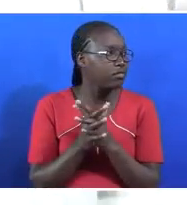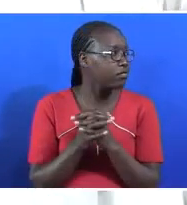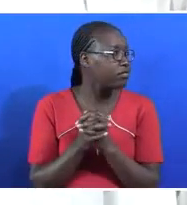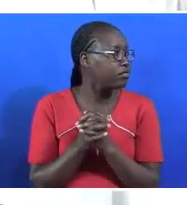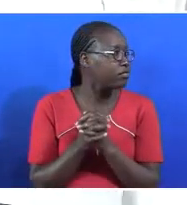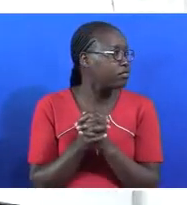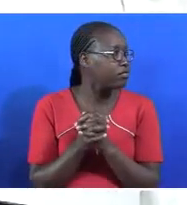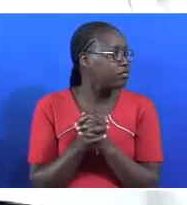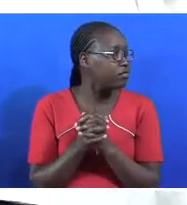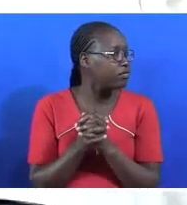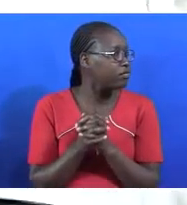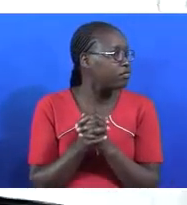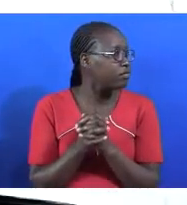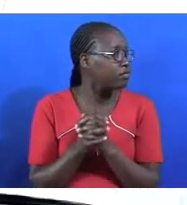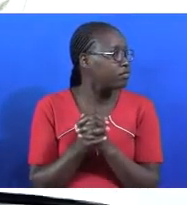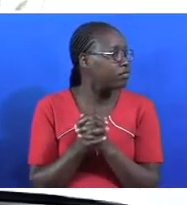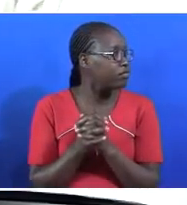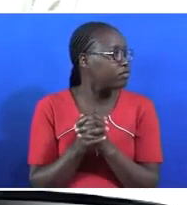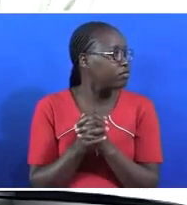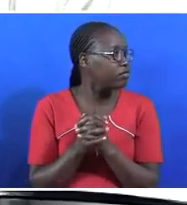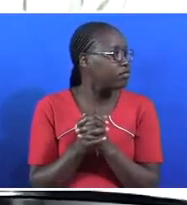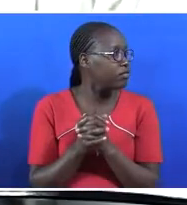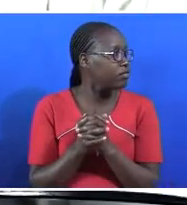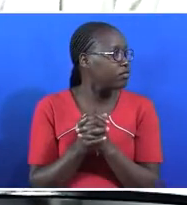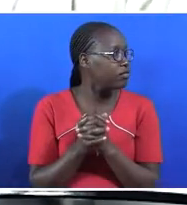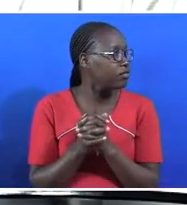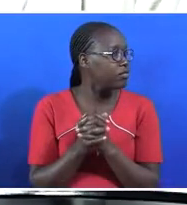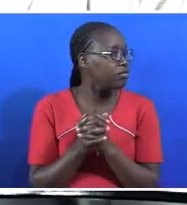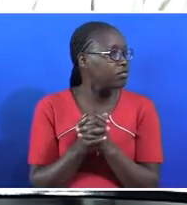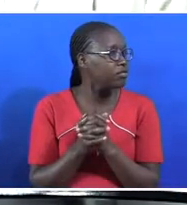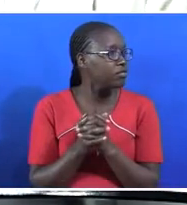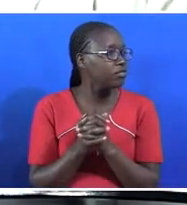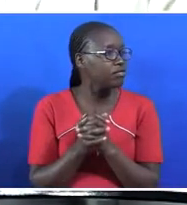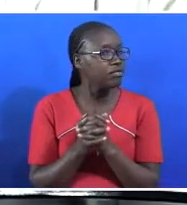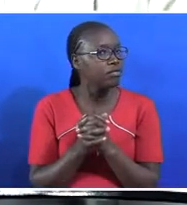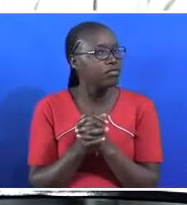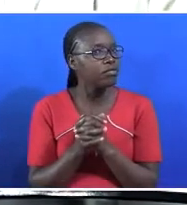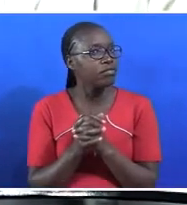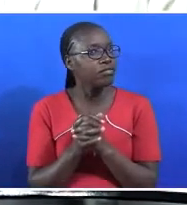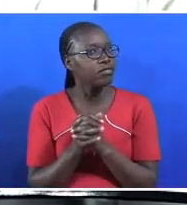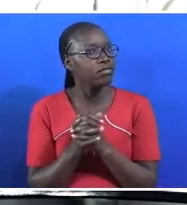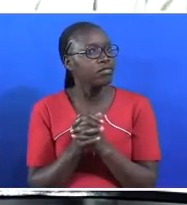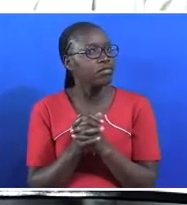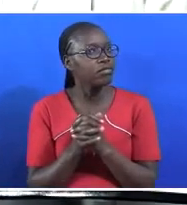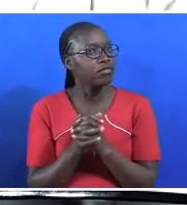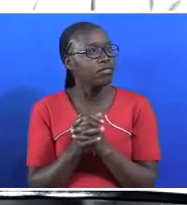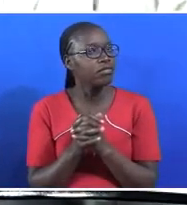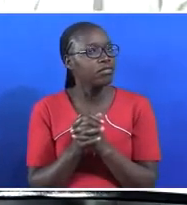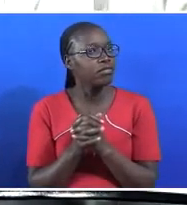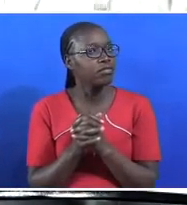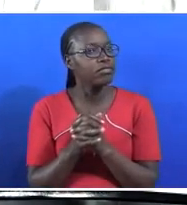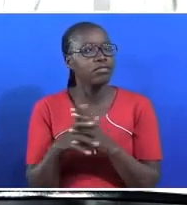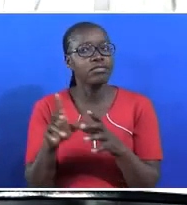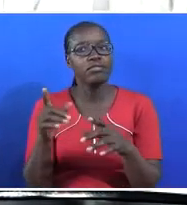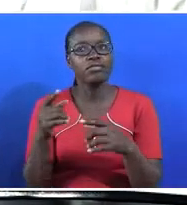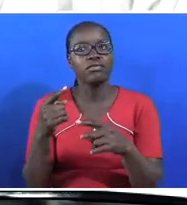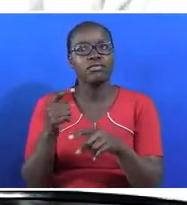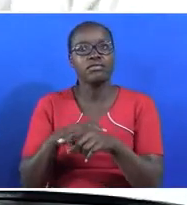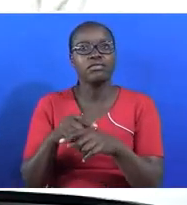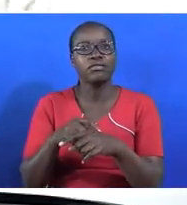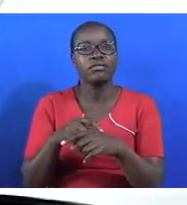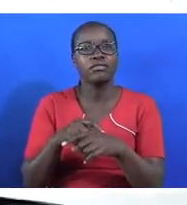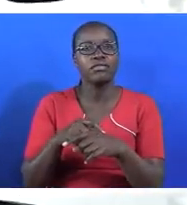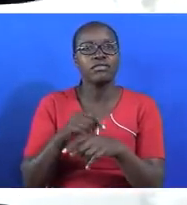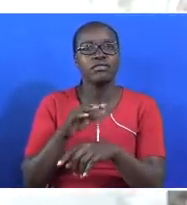in 2018, I preached a sermon in one town in Kenya. And as we were making a call, one